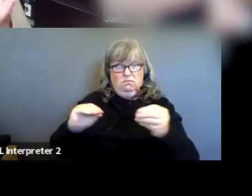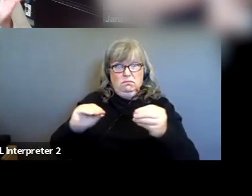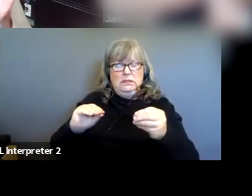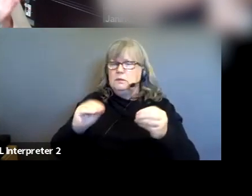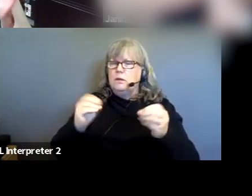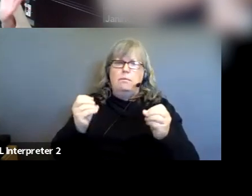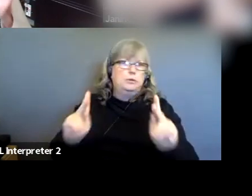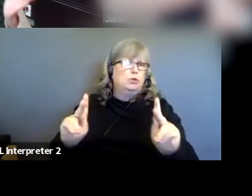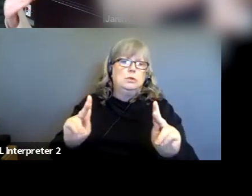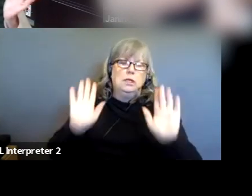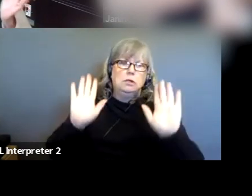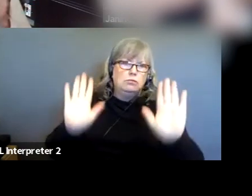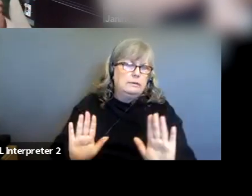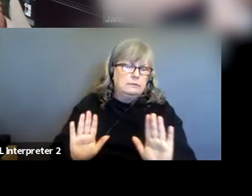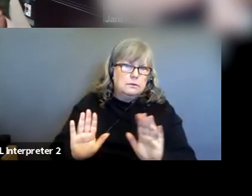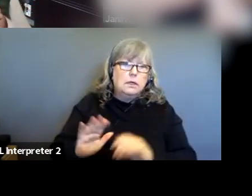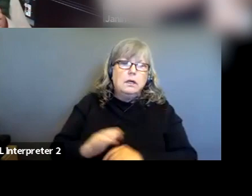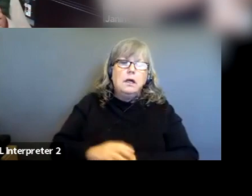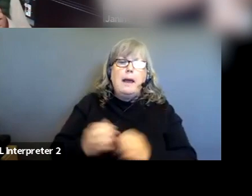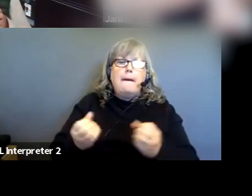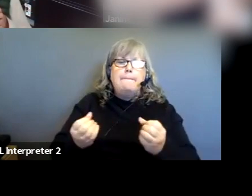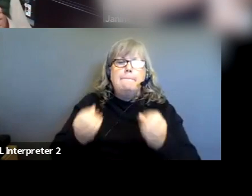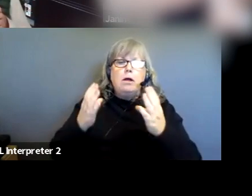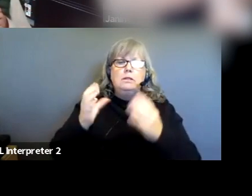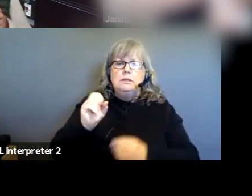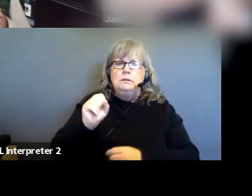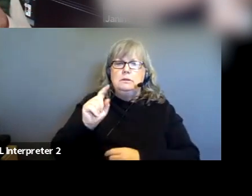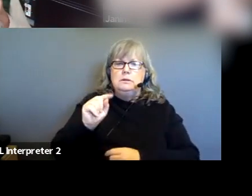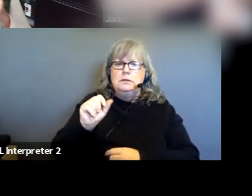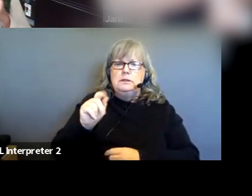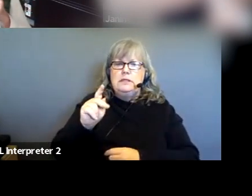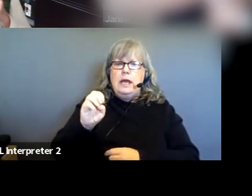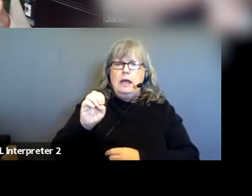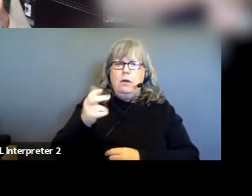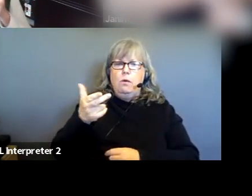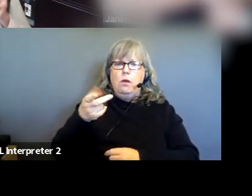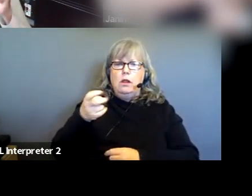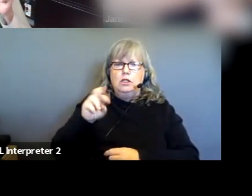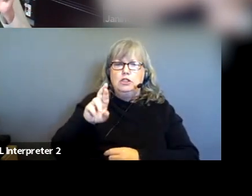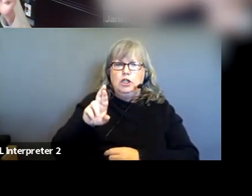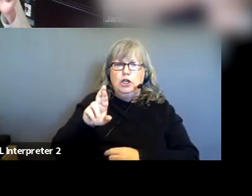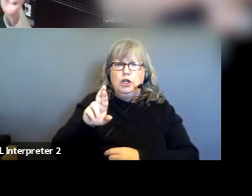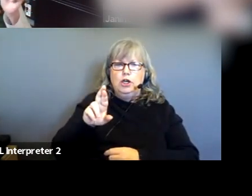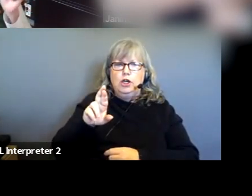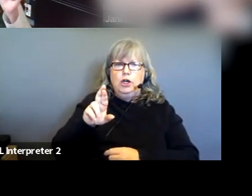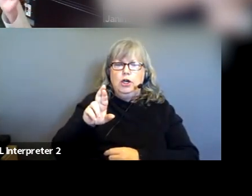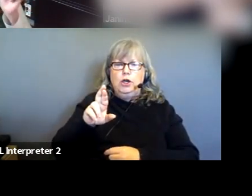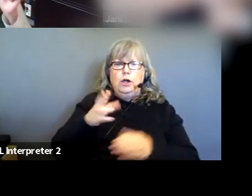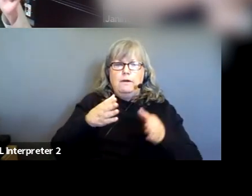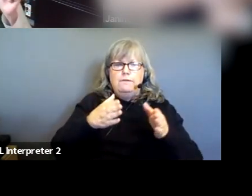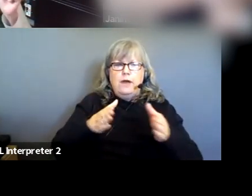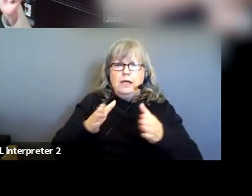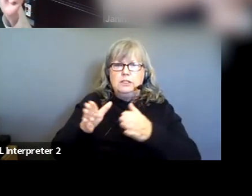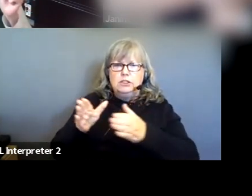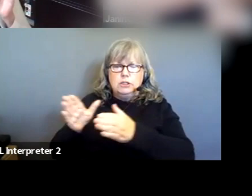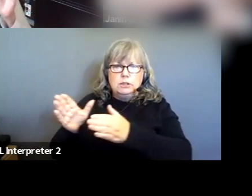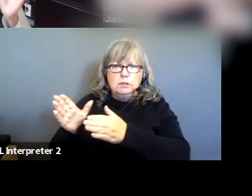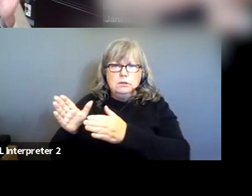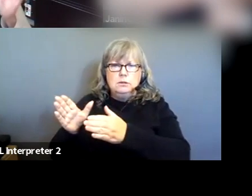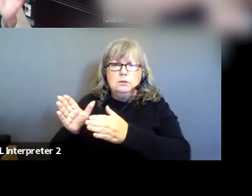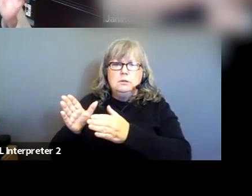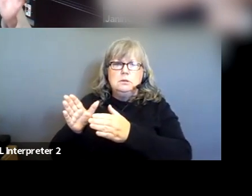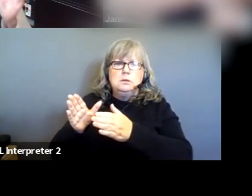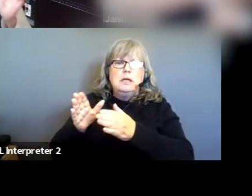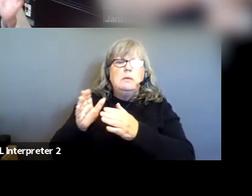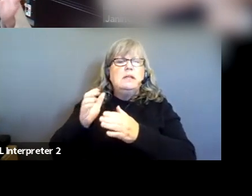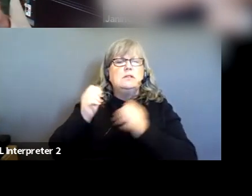in a multi-stakeholder fashion, maybe it's about having everybody have a piece of the pie and or